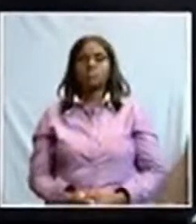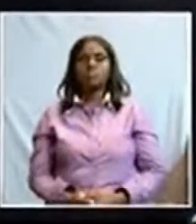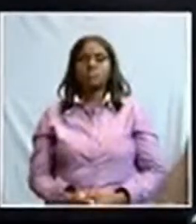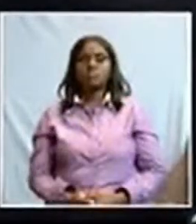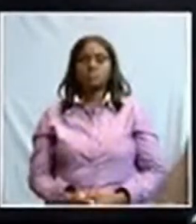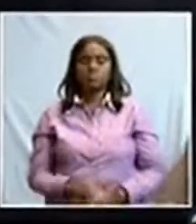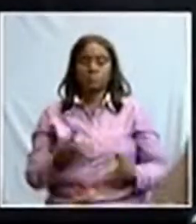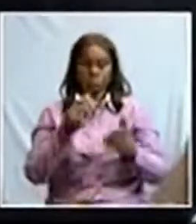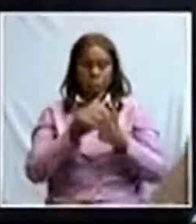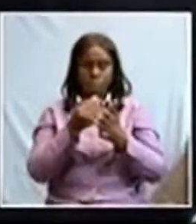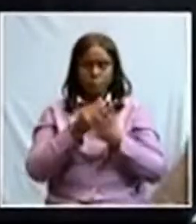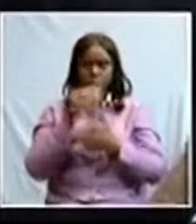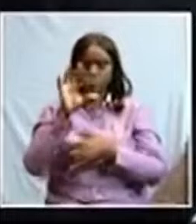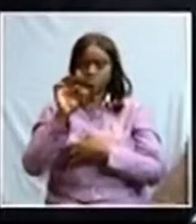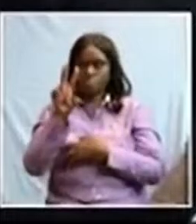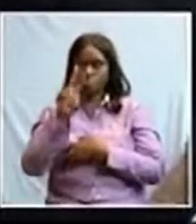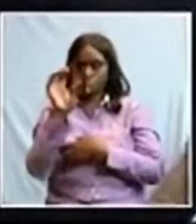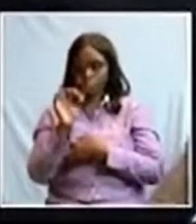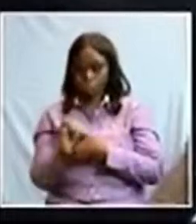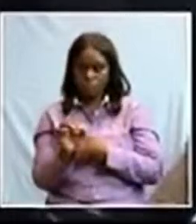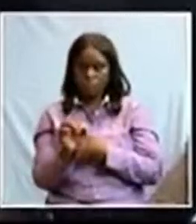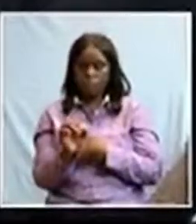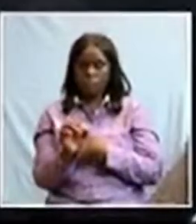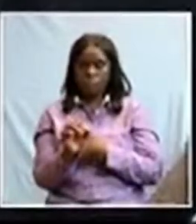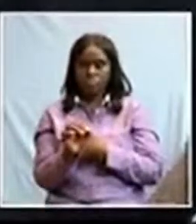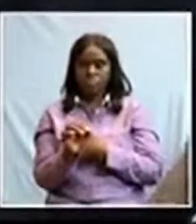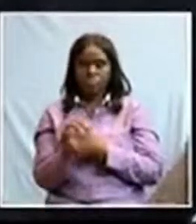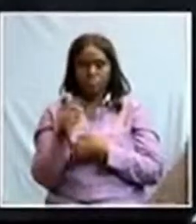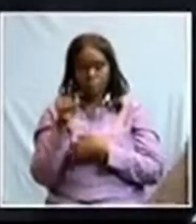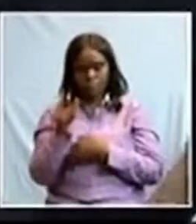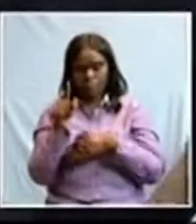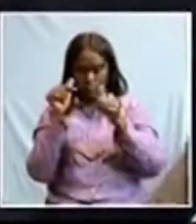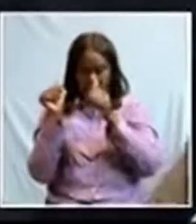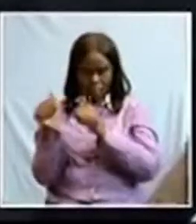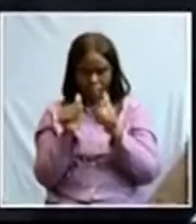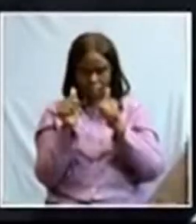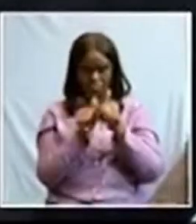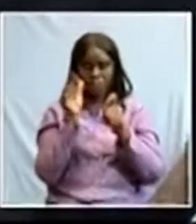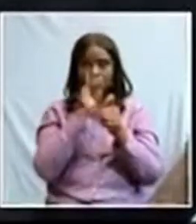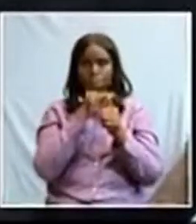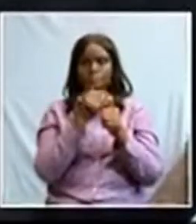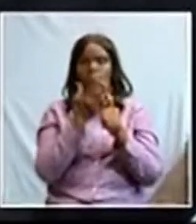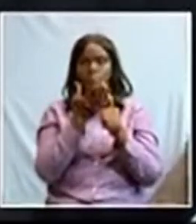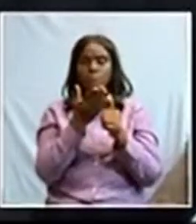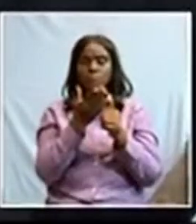the unspent was 92%. Then the action taken